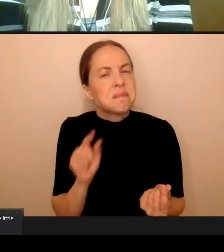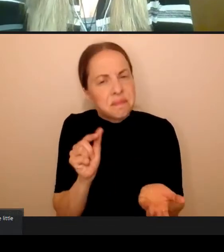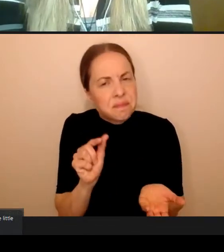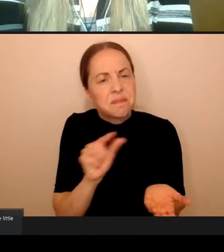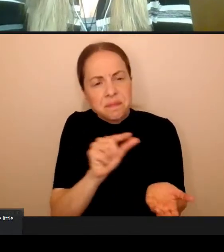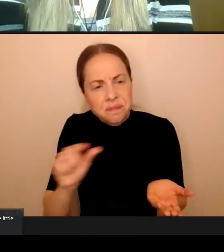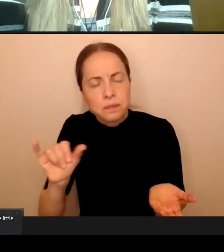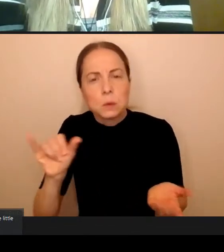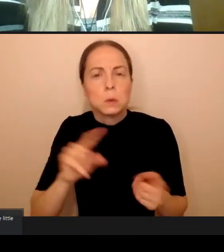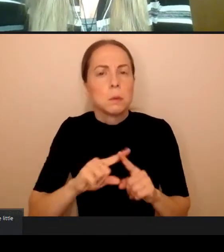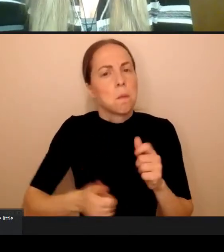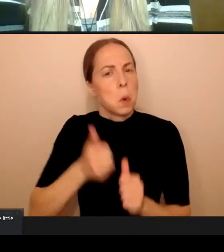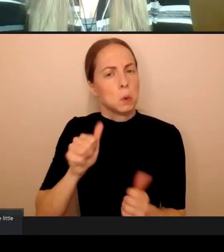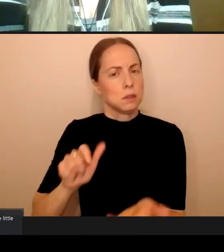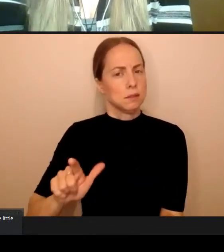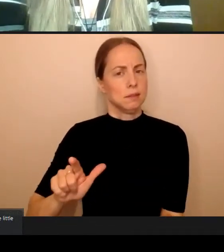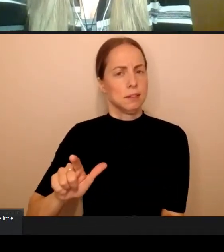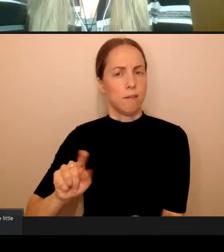that's LifeTrack.